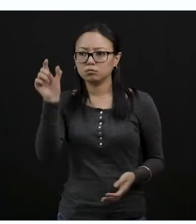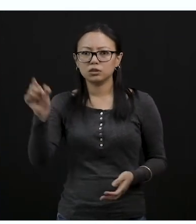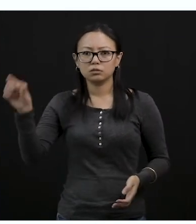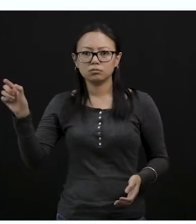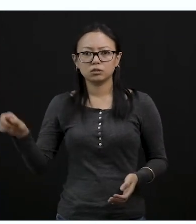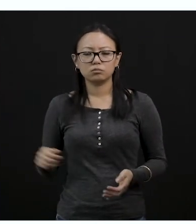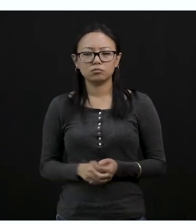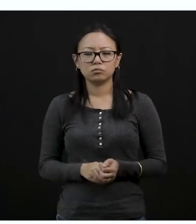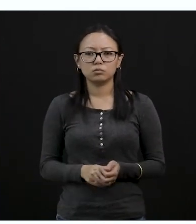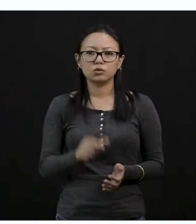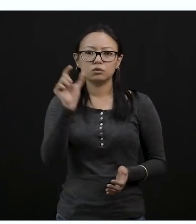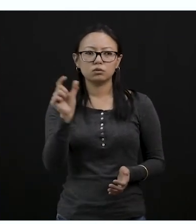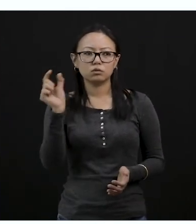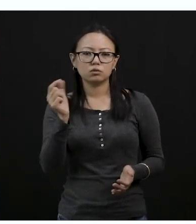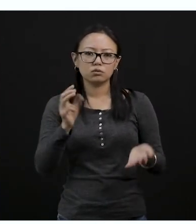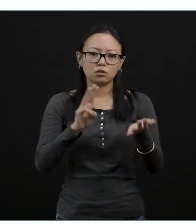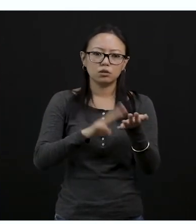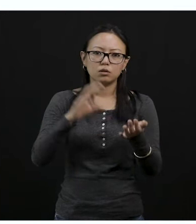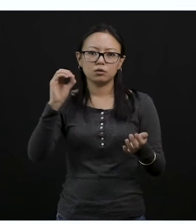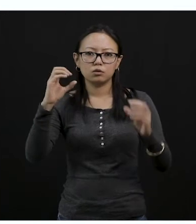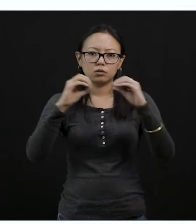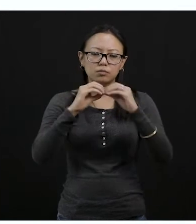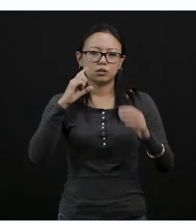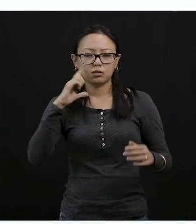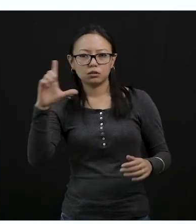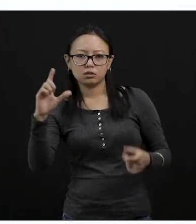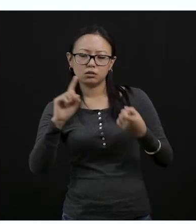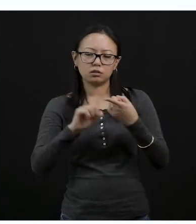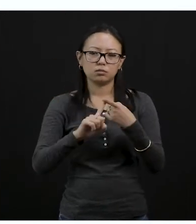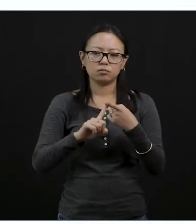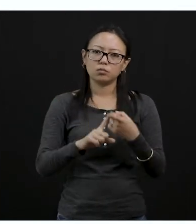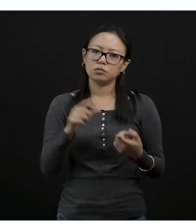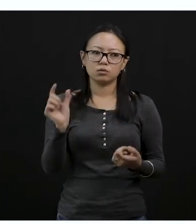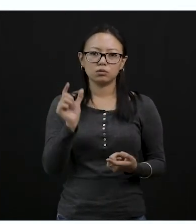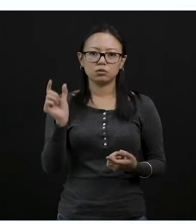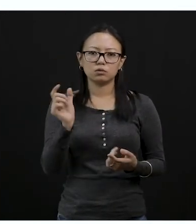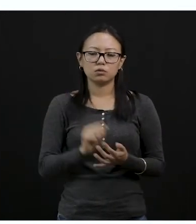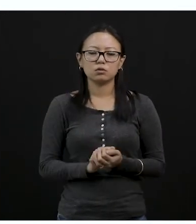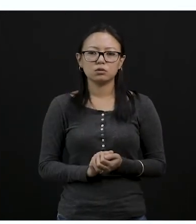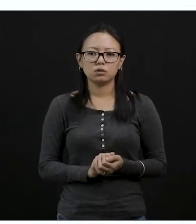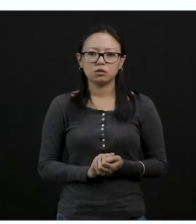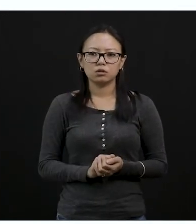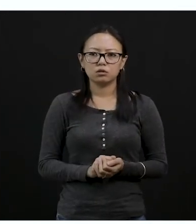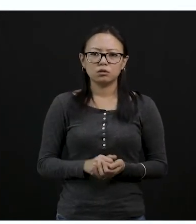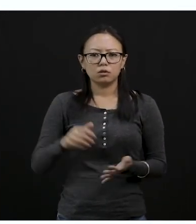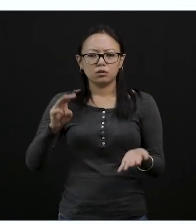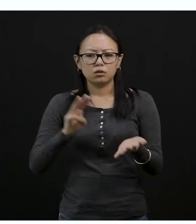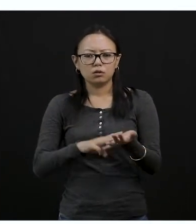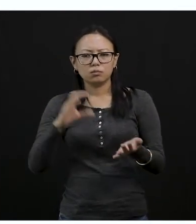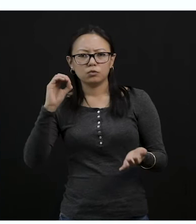to telephones because we can see that mobile phones can be carried from one place to another,